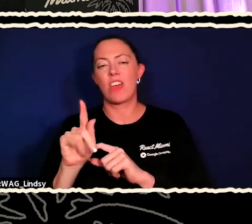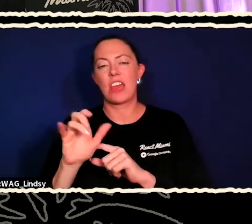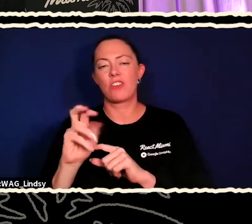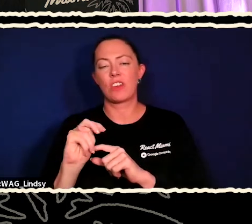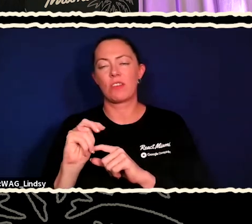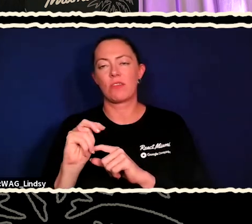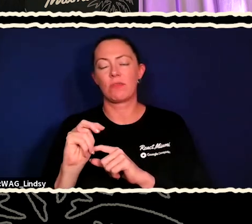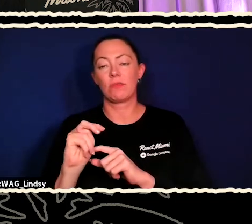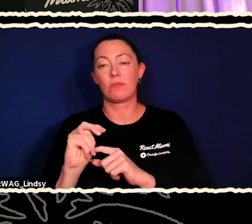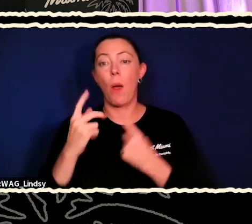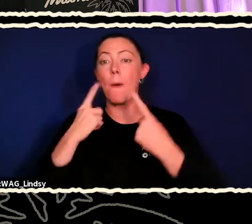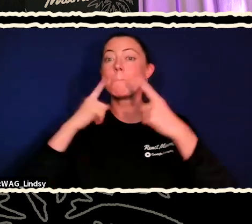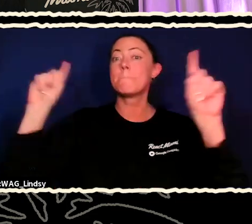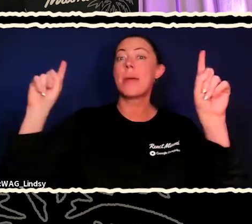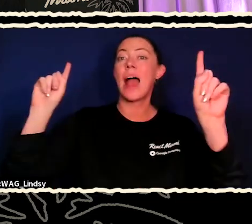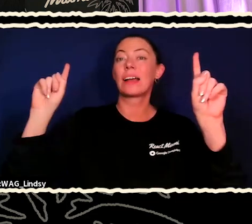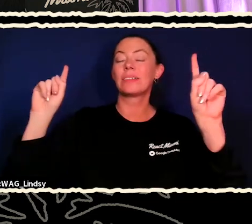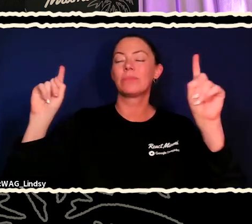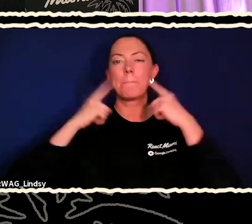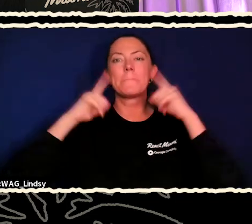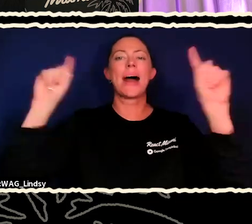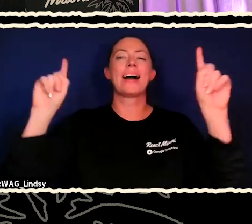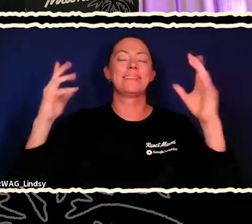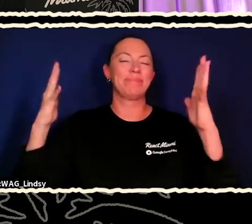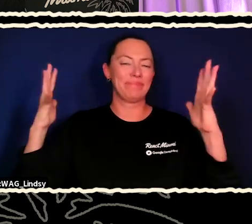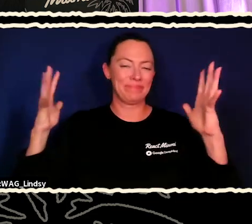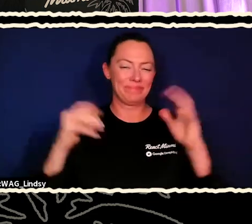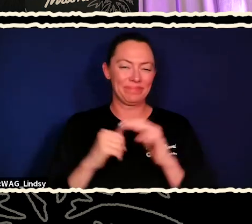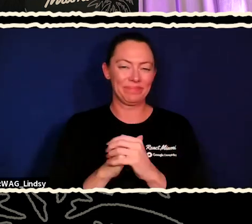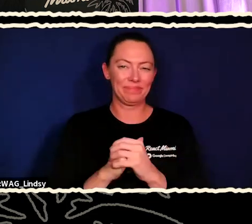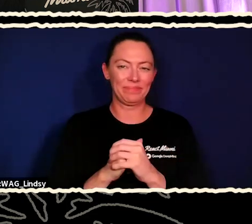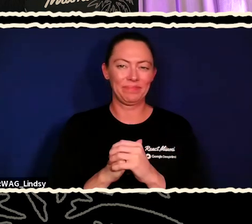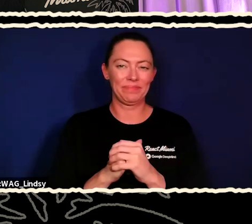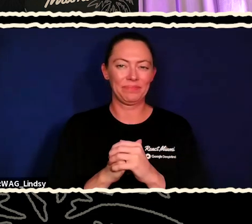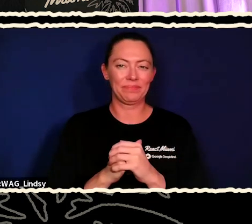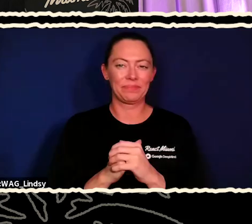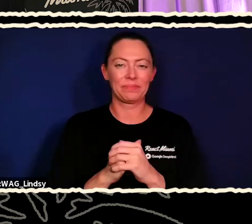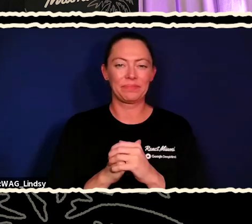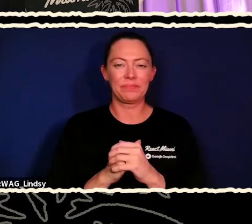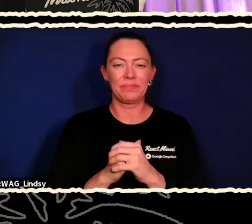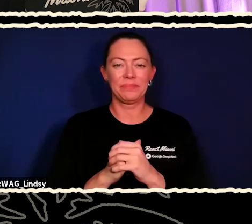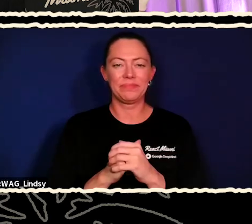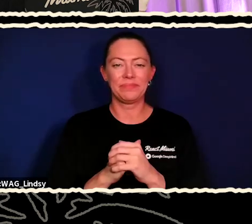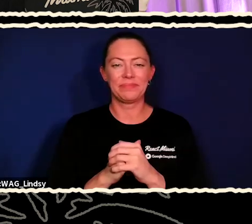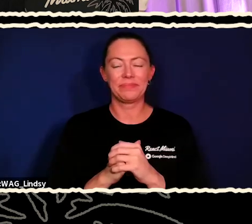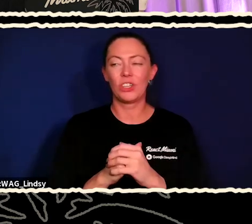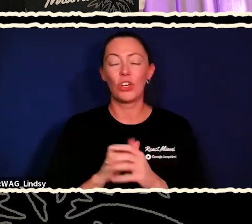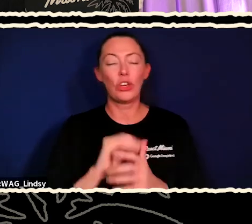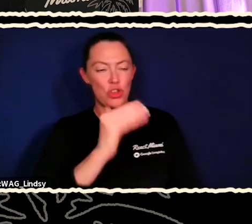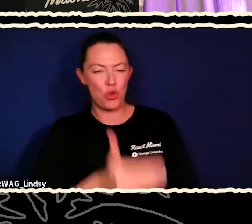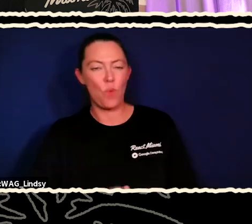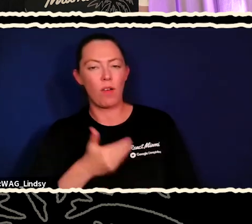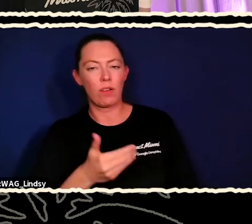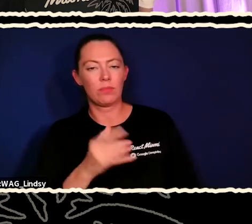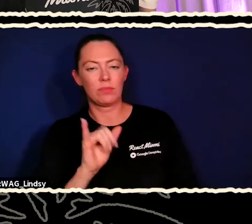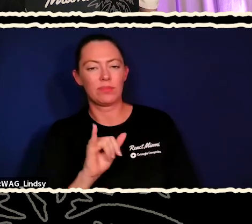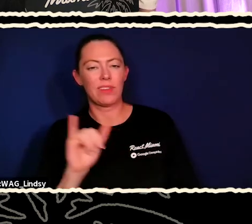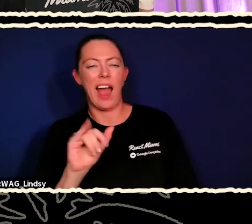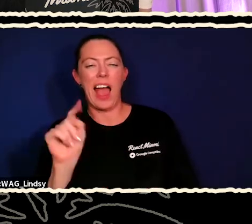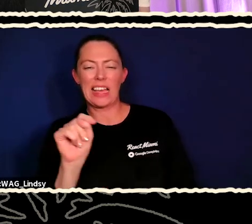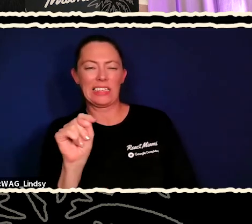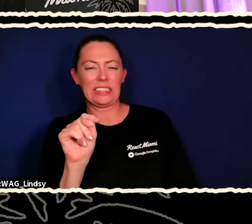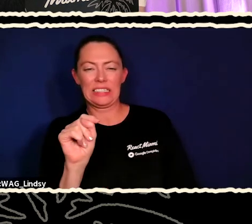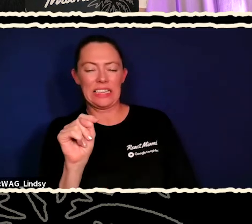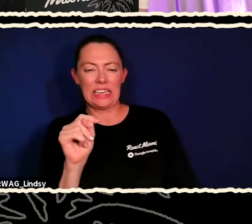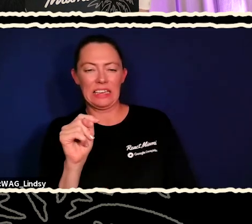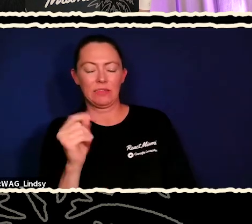It's back? Hey! OK, all right, all right. All right. You're welcome. It was the IT,